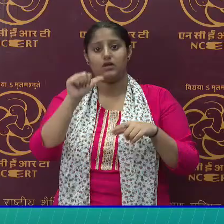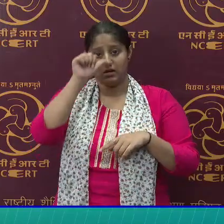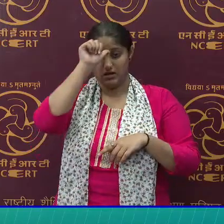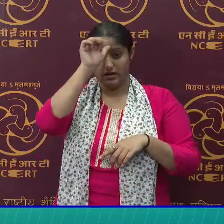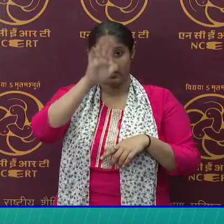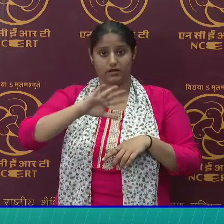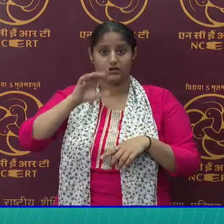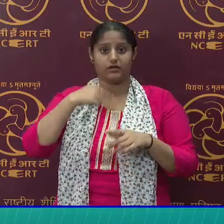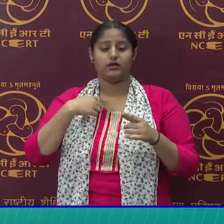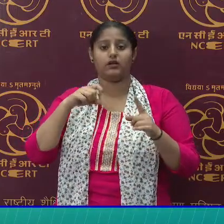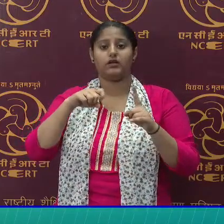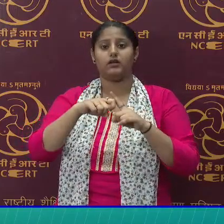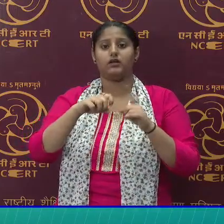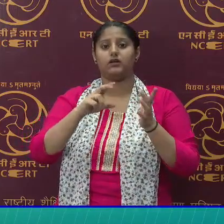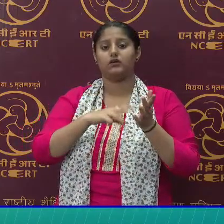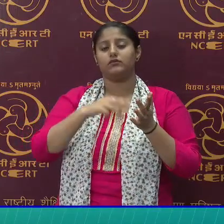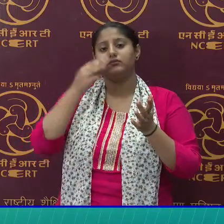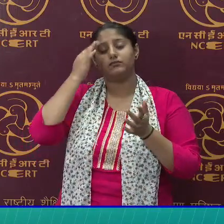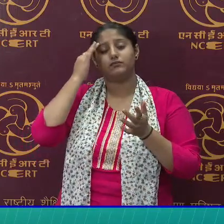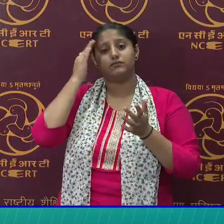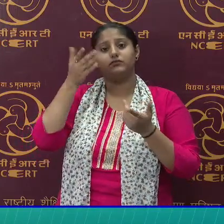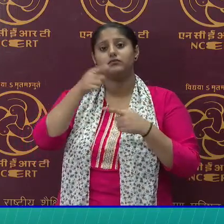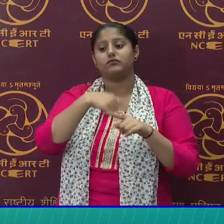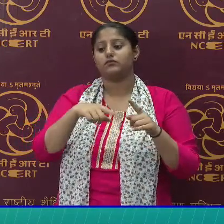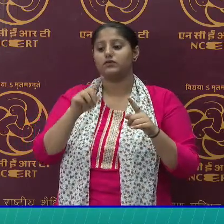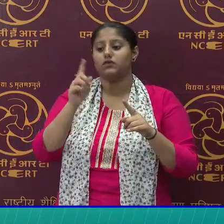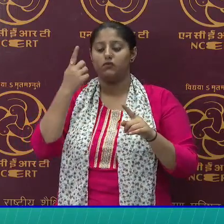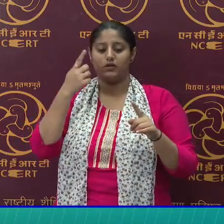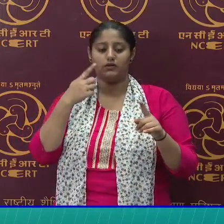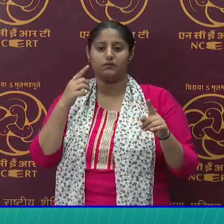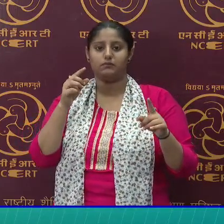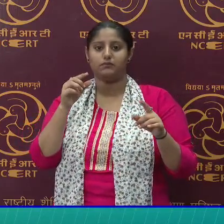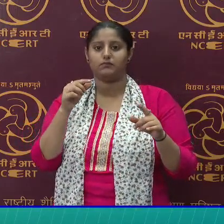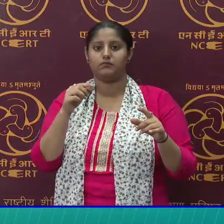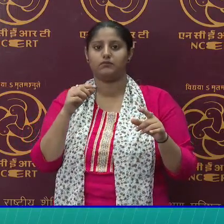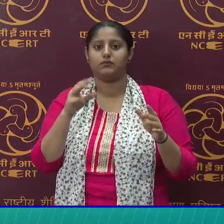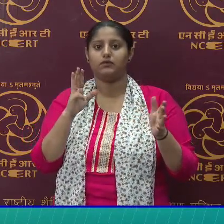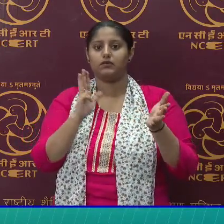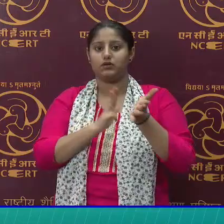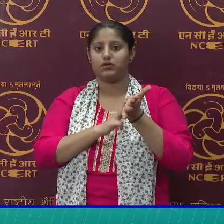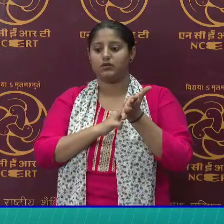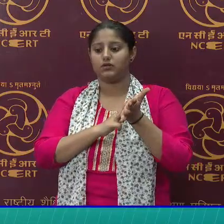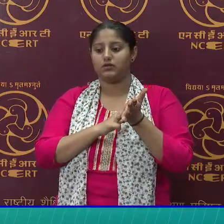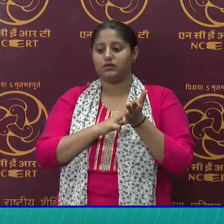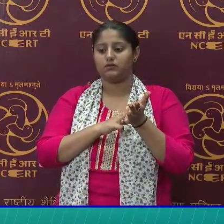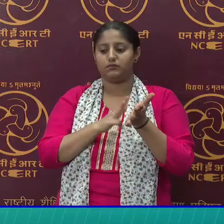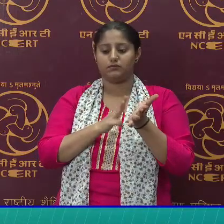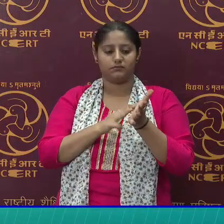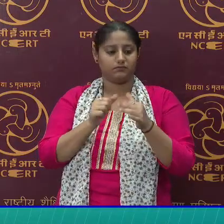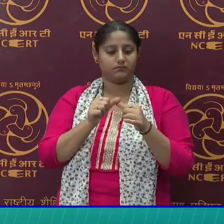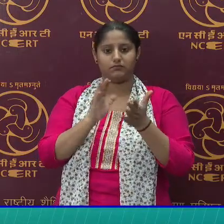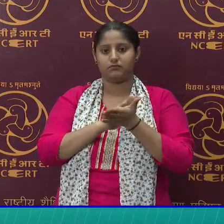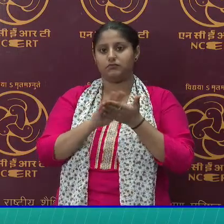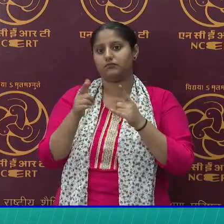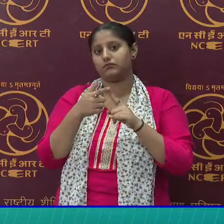knowledge, there is one on a monument. There is a Maheshwar, the fort